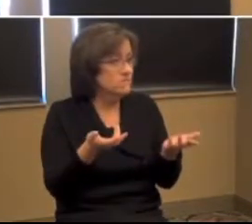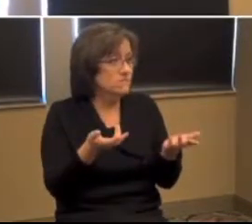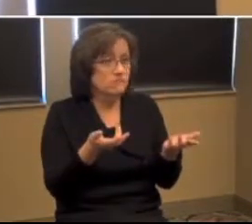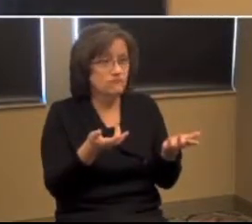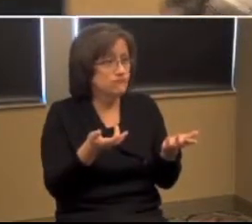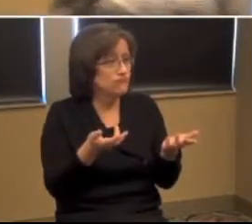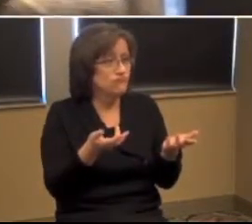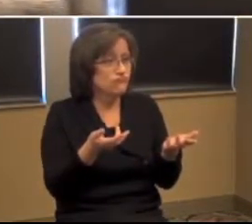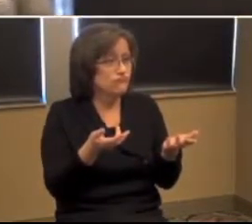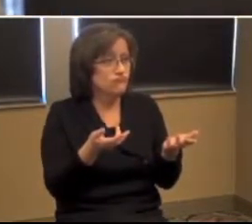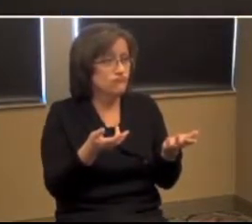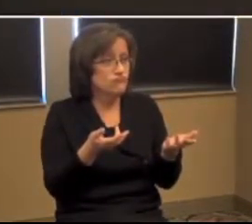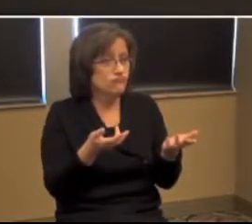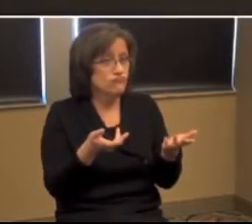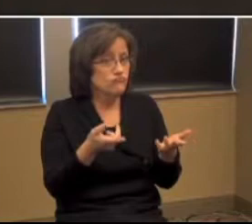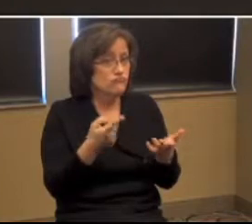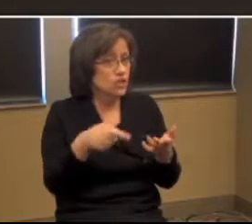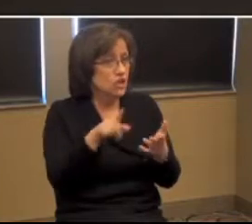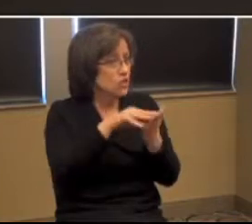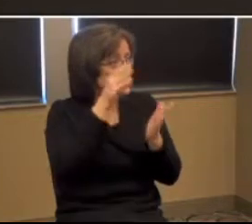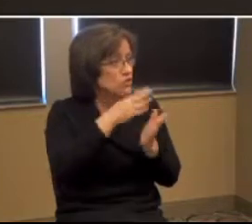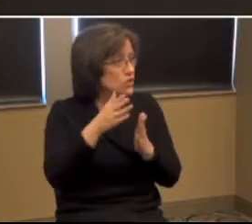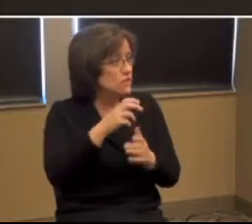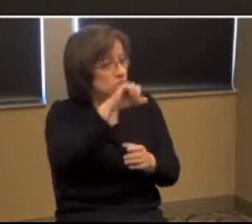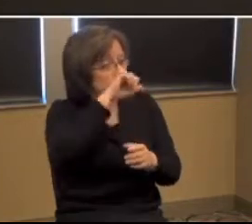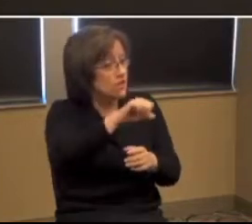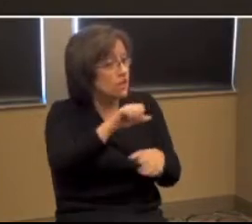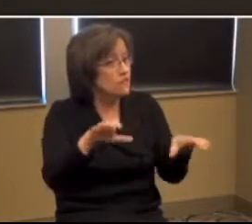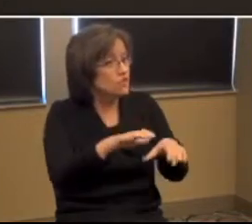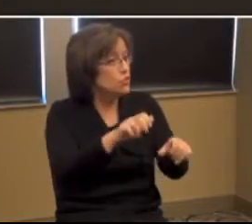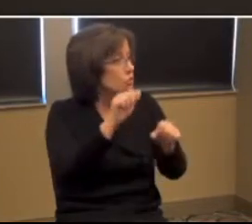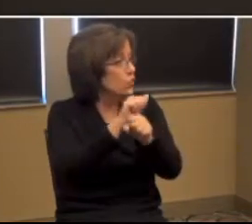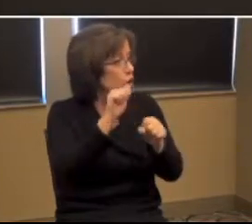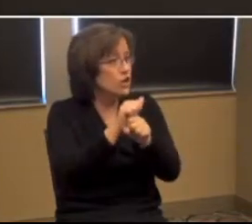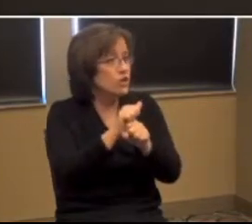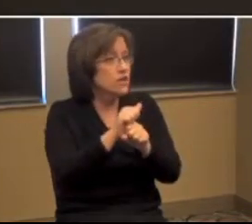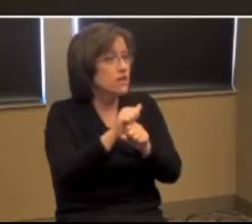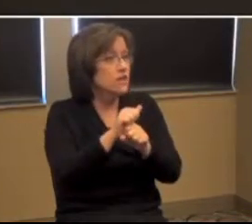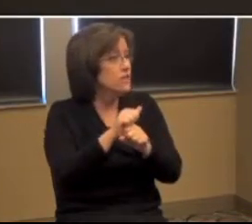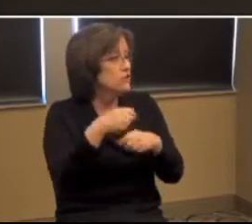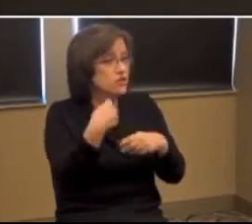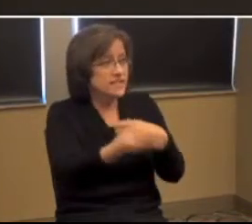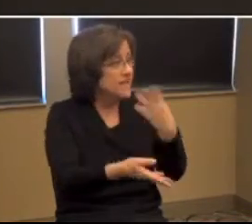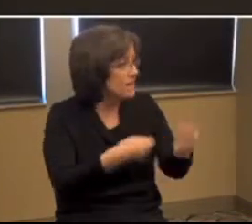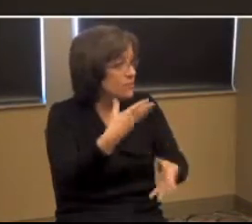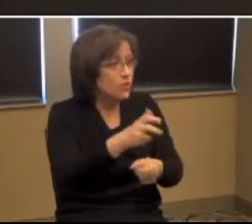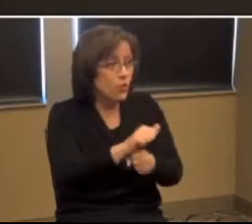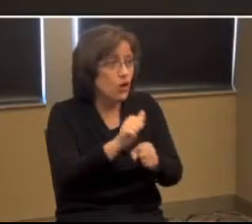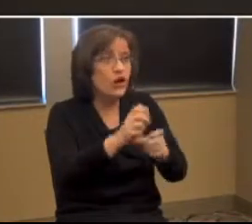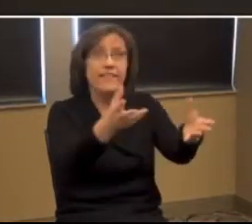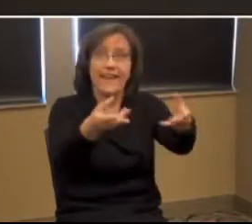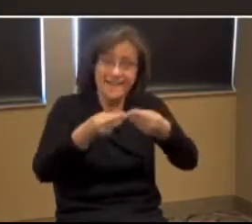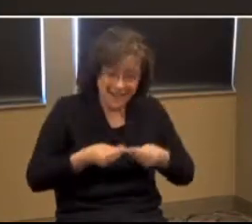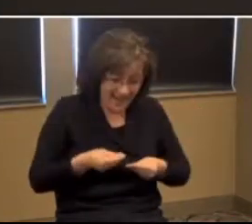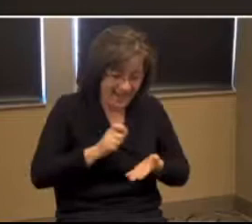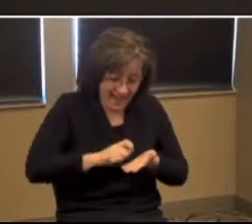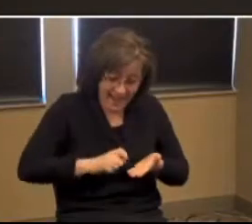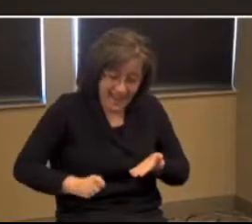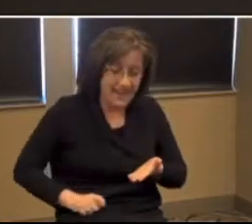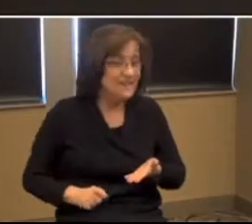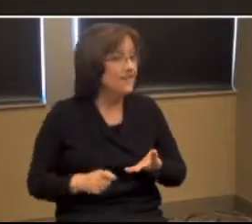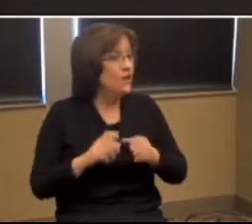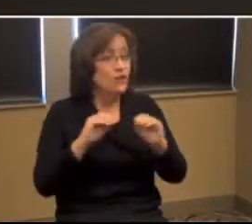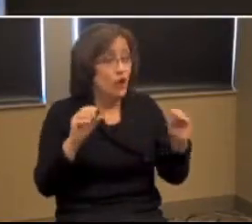No, your students just love to do work as long as you put it in front of them? No behaviors? Wow, you all have better students than I ever